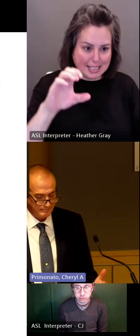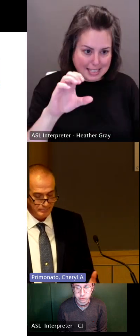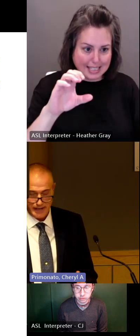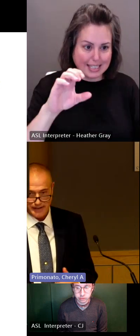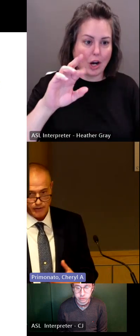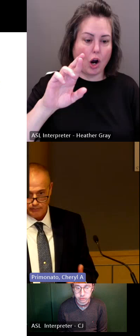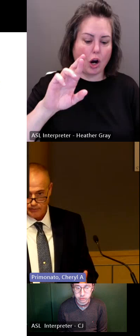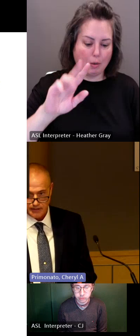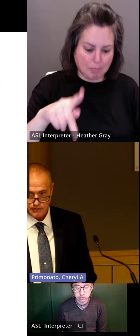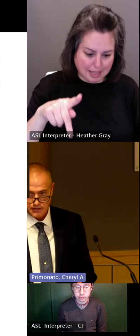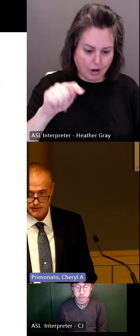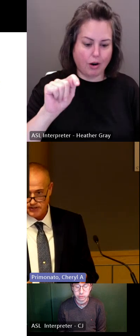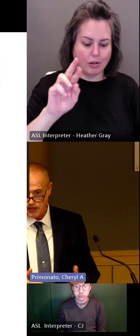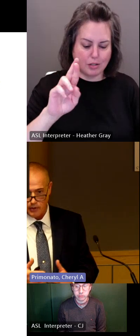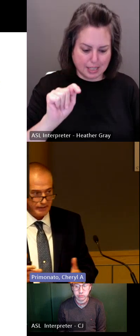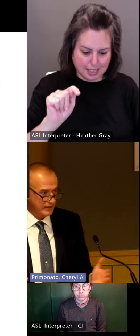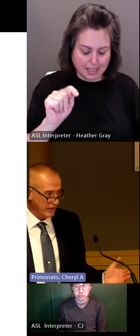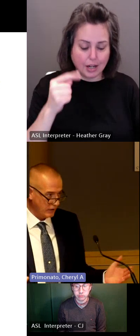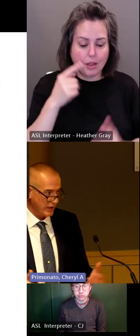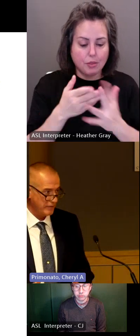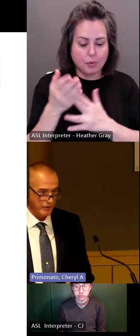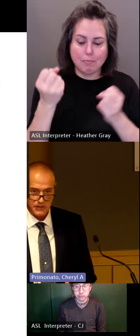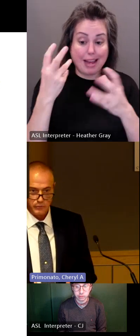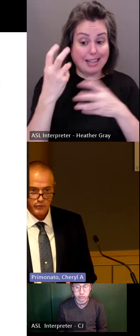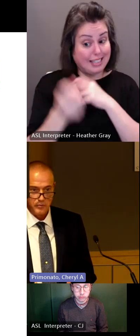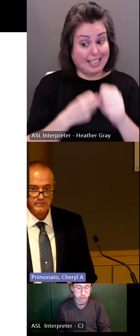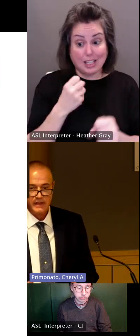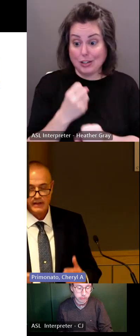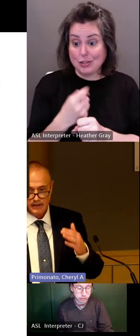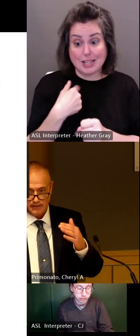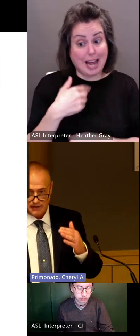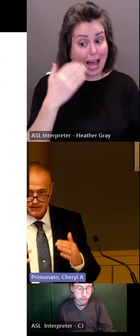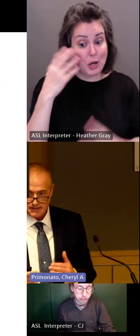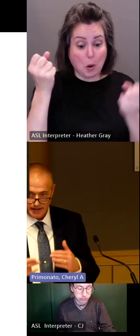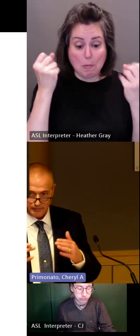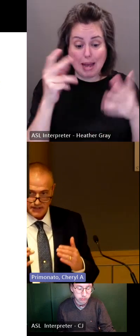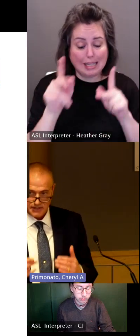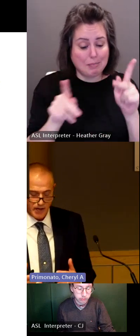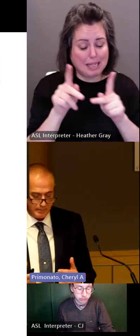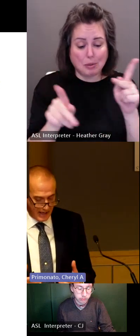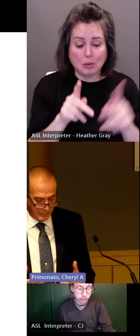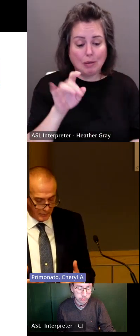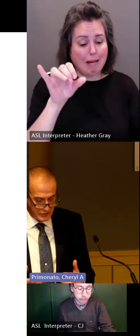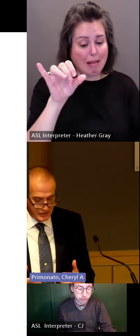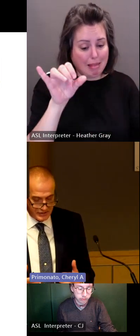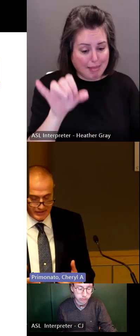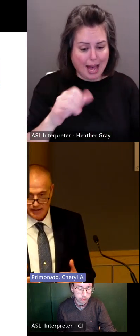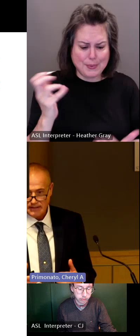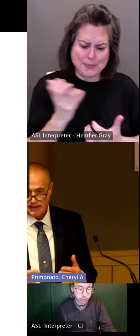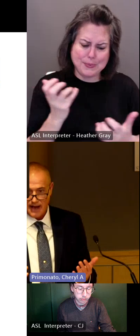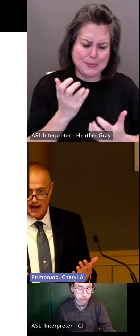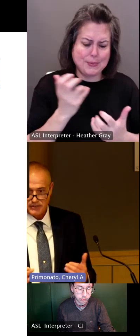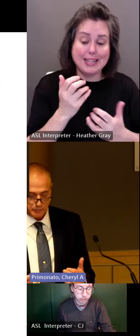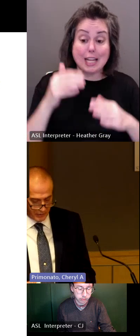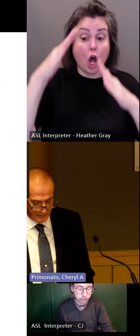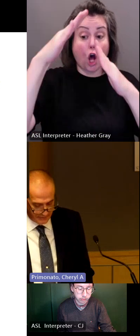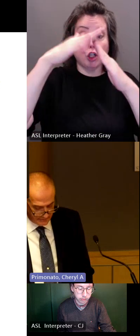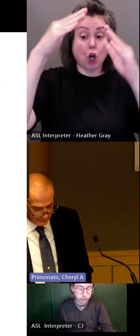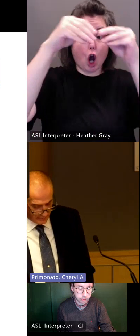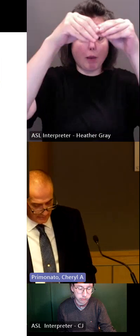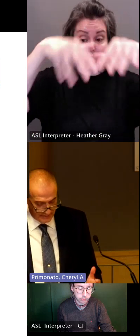by being here over the years, just knowing a lot of the folks in the room, it definitely is a top-down approach, and you